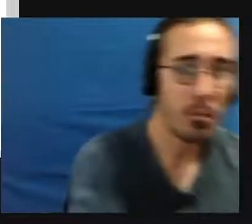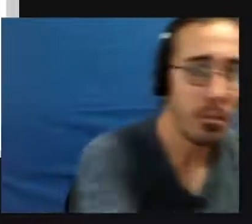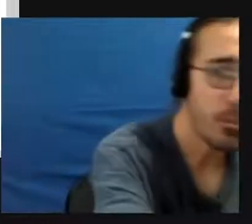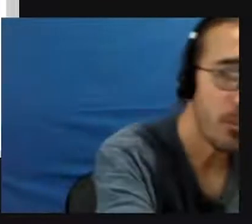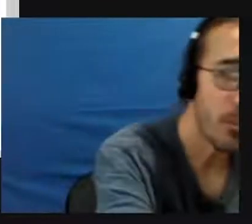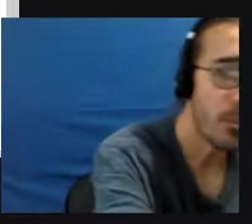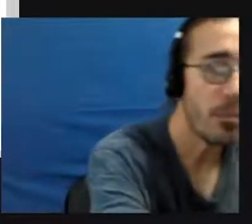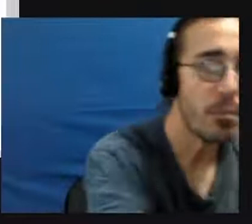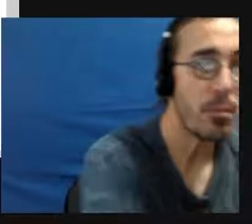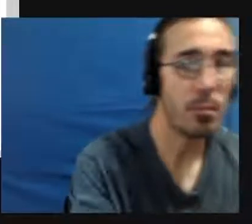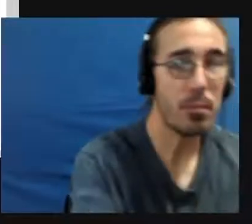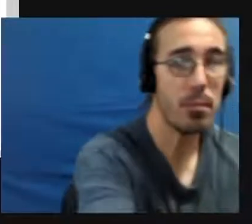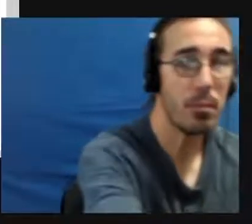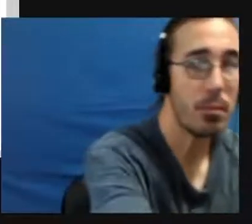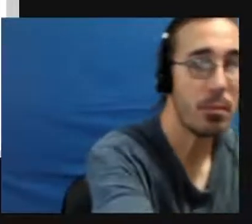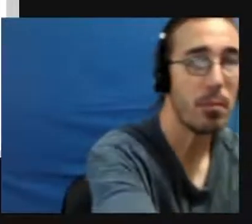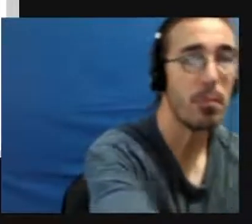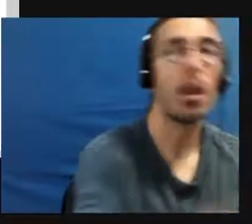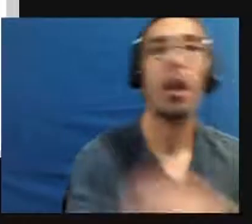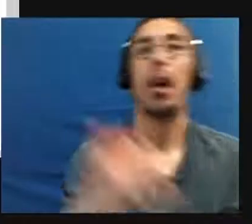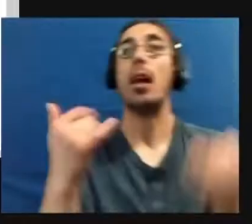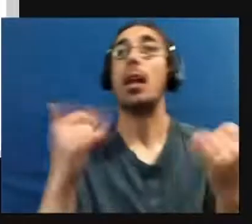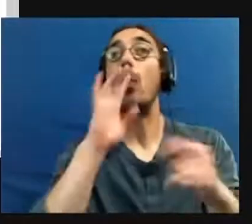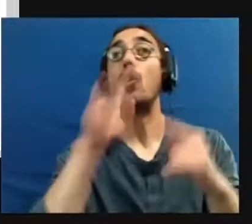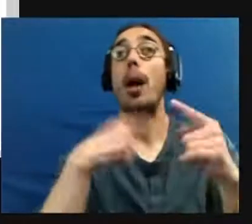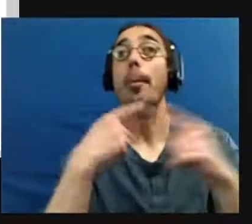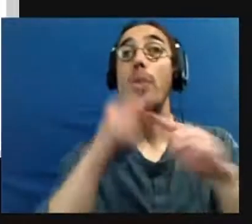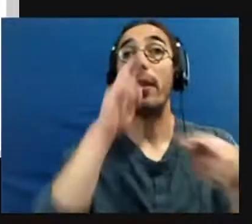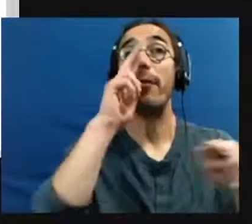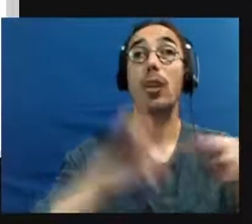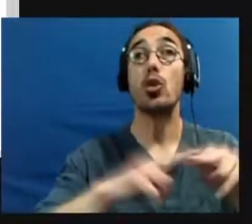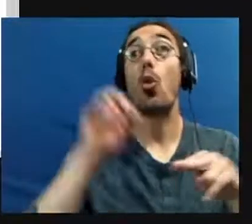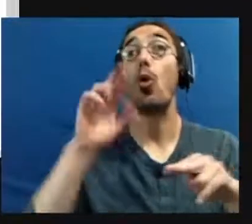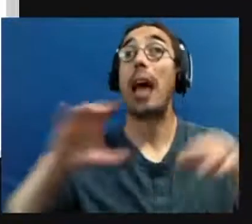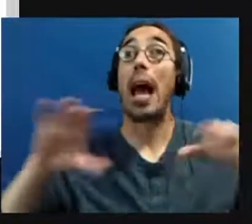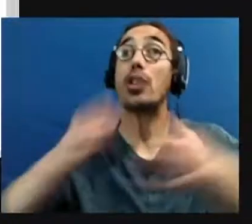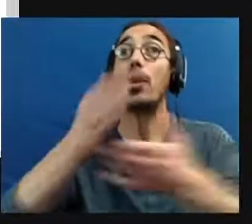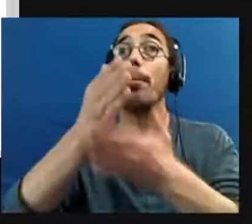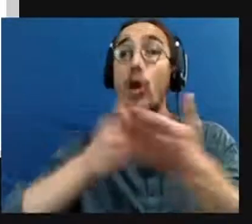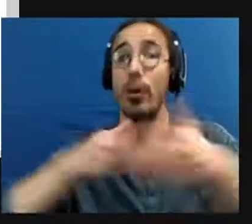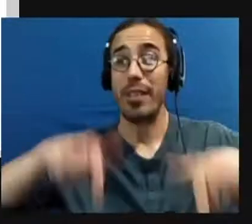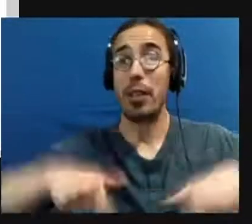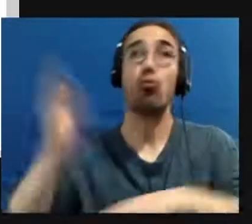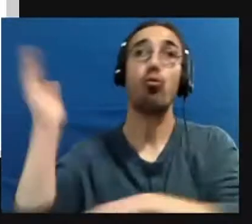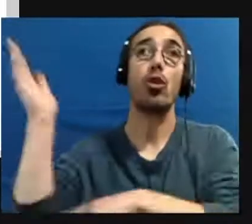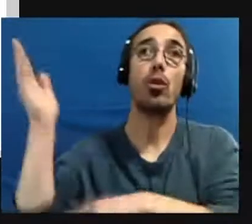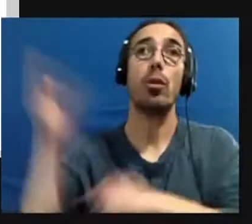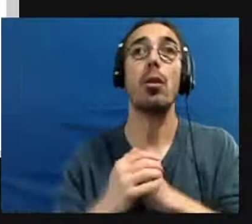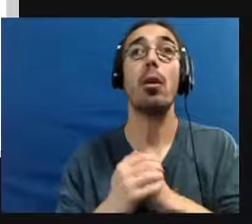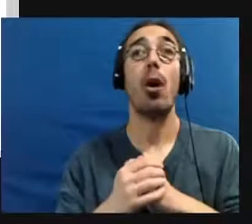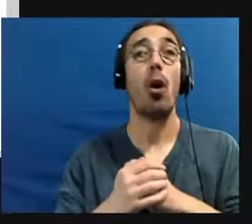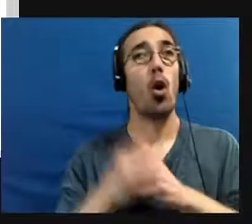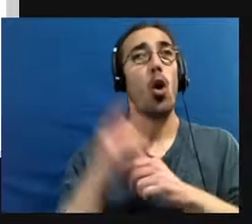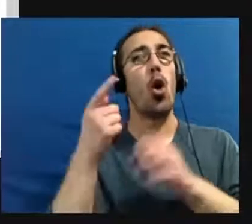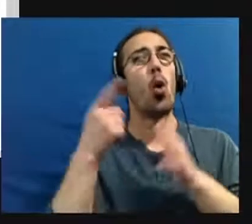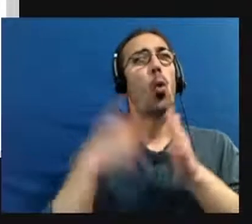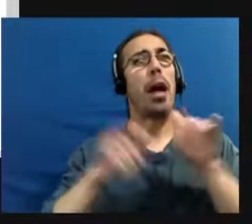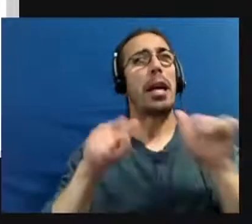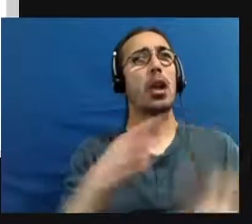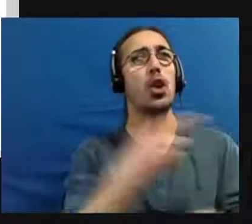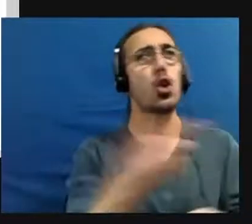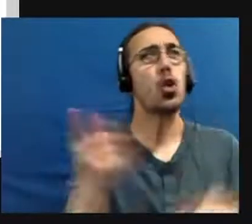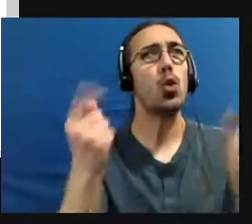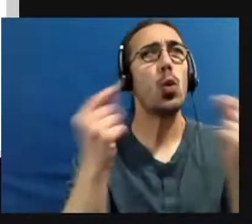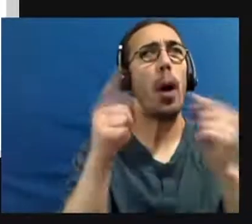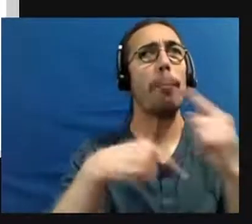So now let's talk about the fun stuff, the actionable portion of this presentation. What can you do about